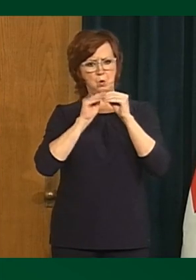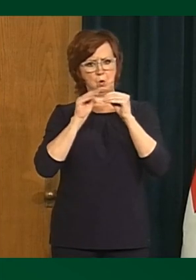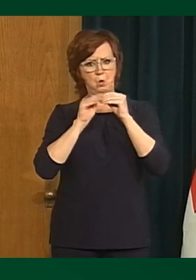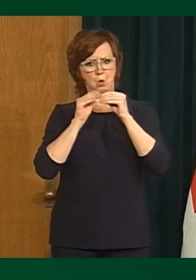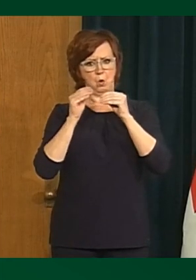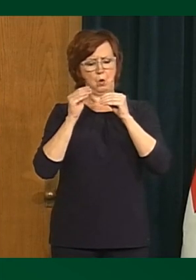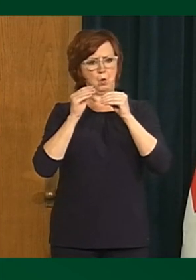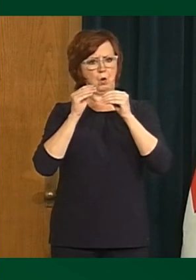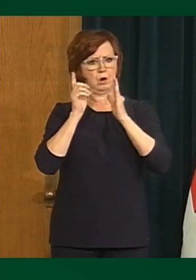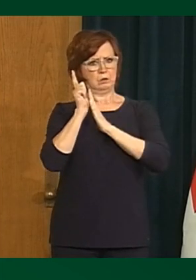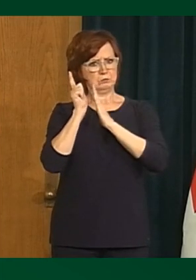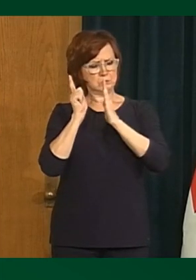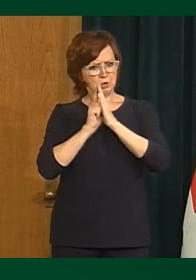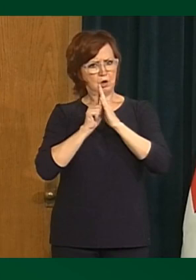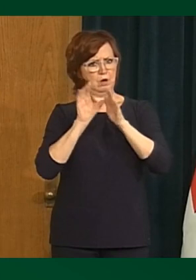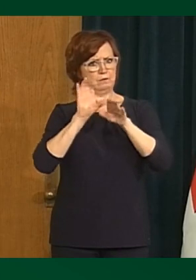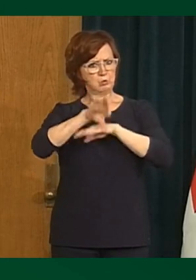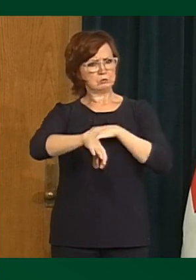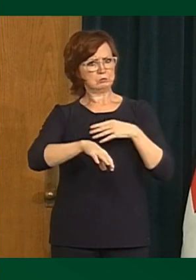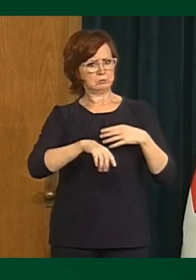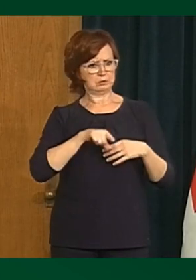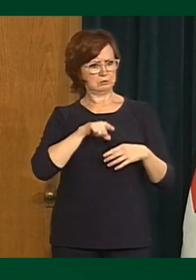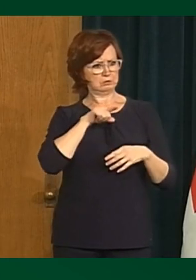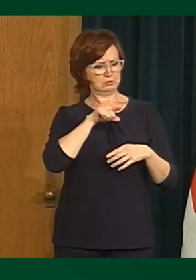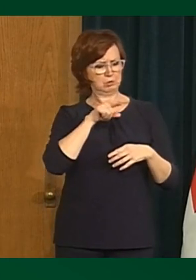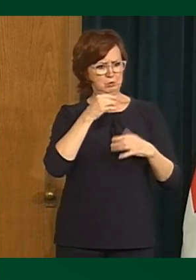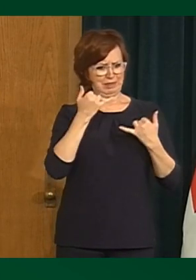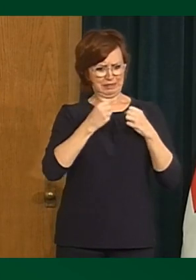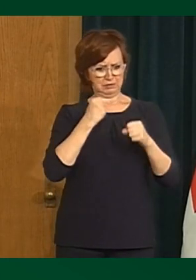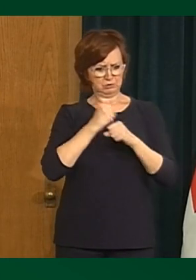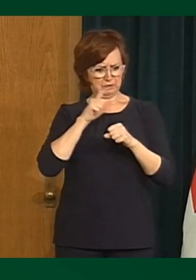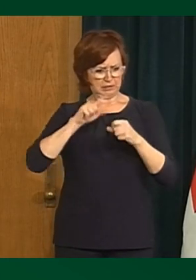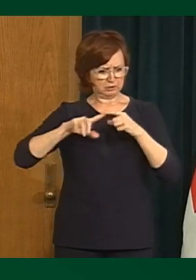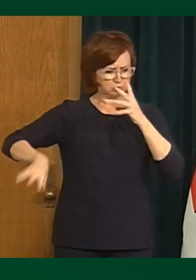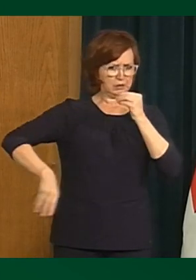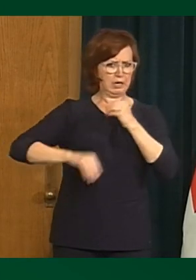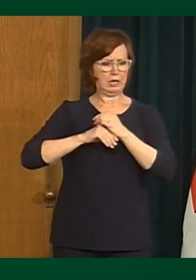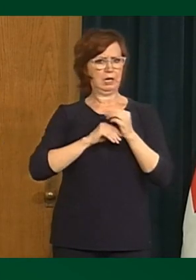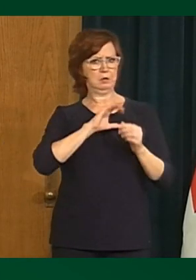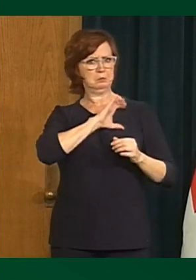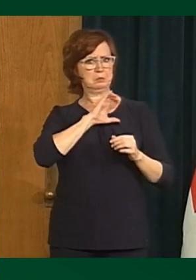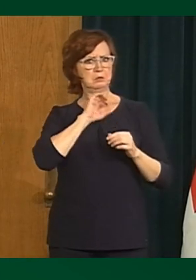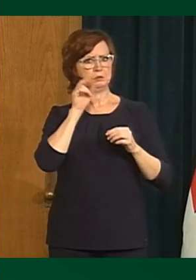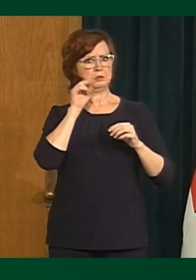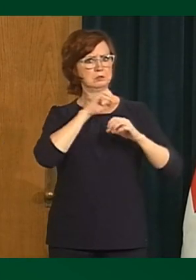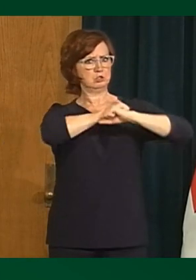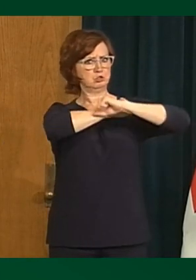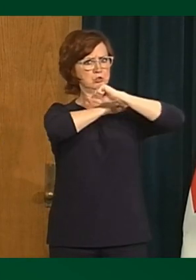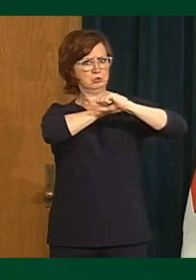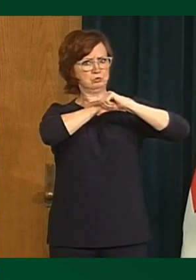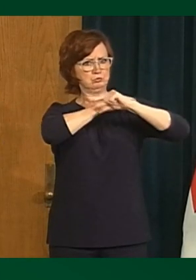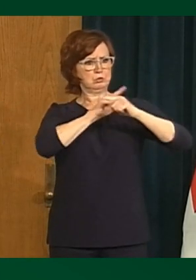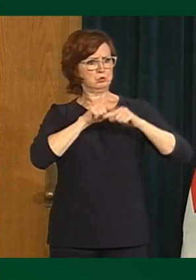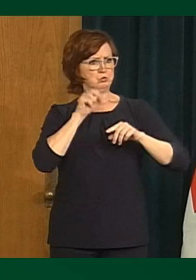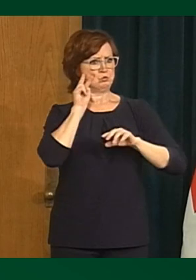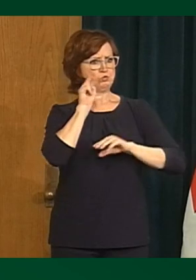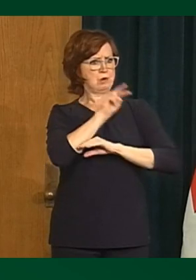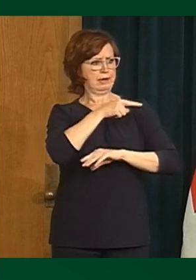for public safety issues. There are similarities, I guess, in terms of ensuring that everyone, I guess, is safe in this